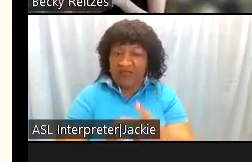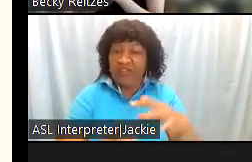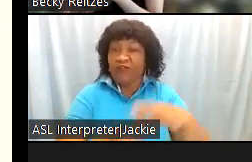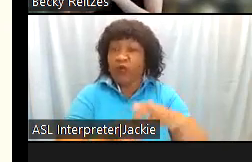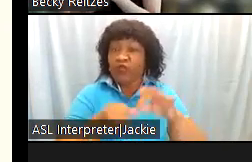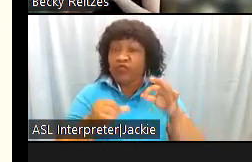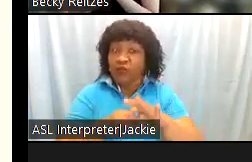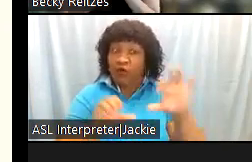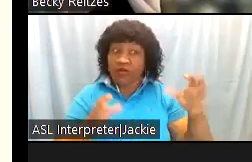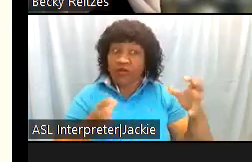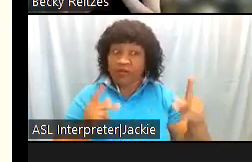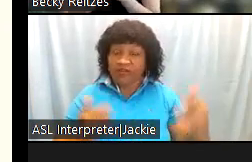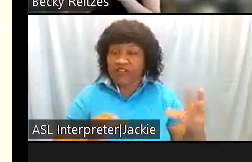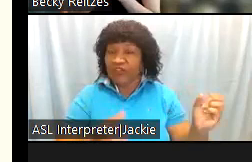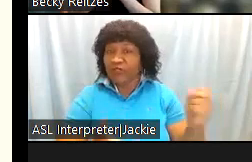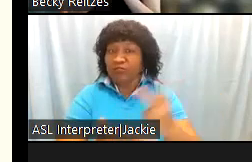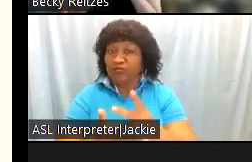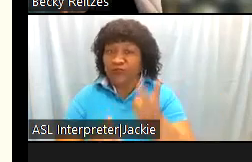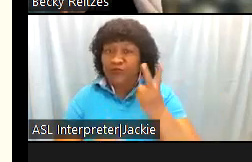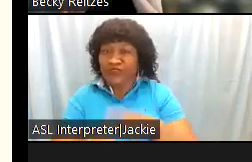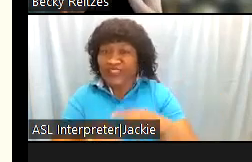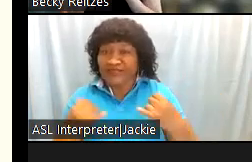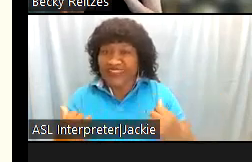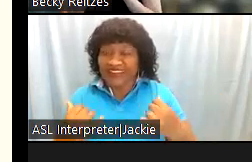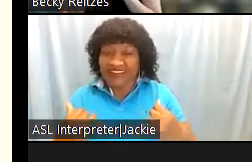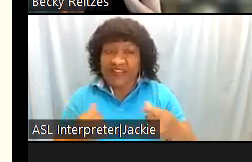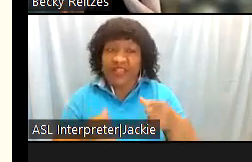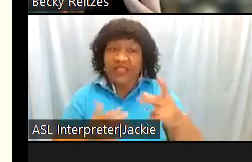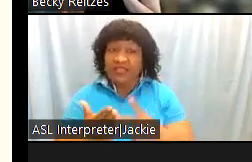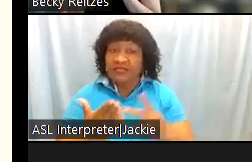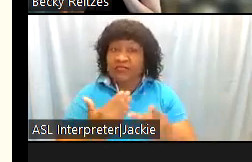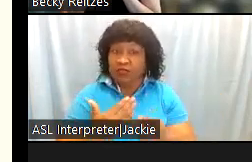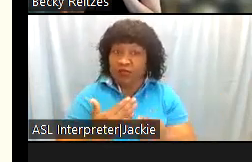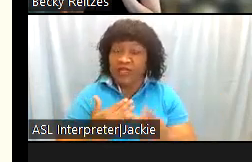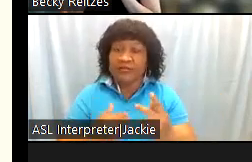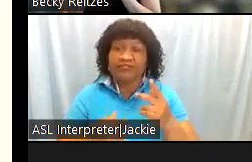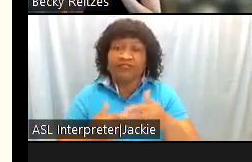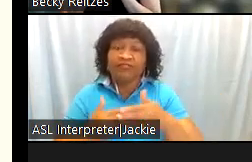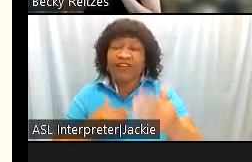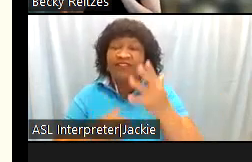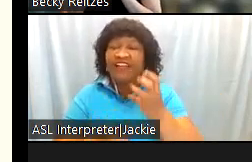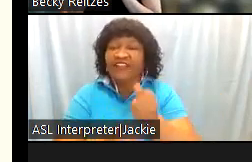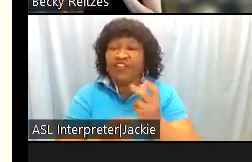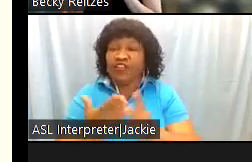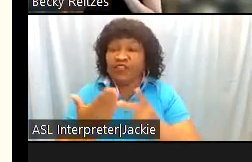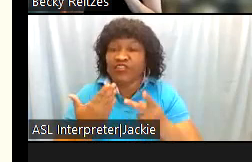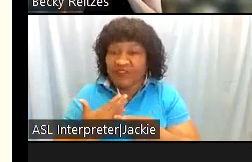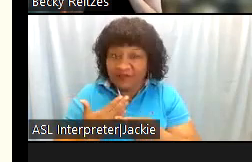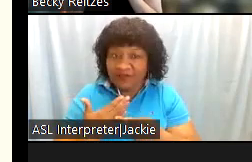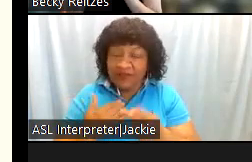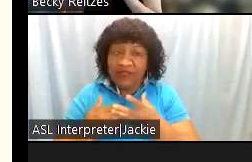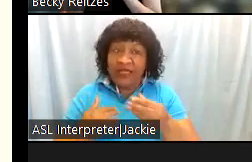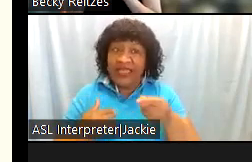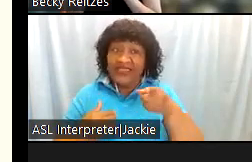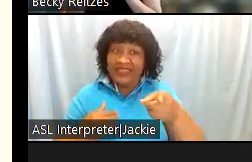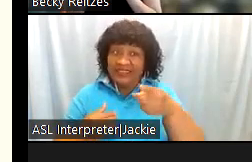approved it twice now, and it's a 5-year initiative. And the idea for Best Starts